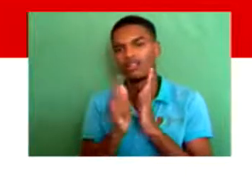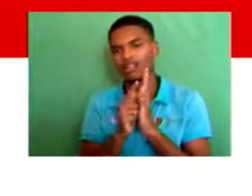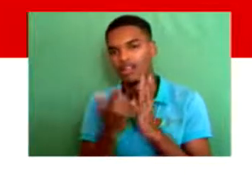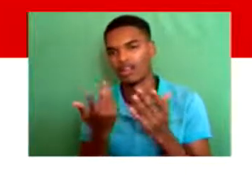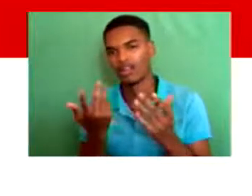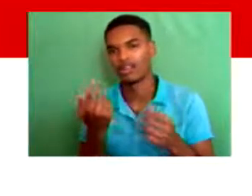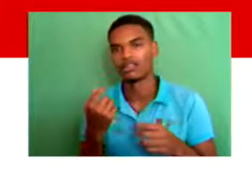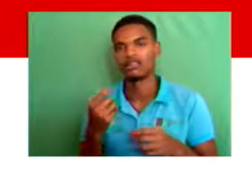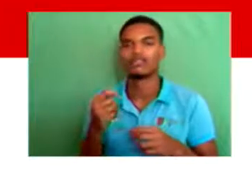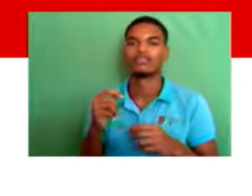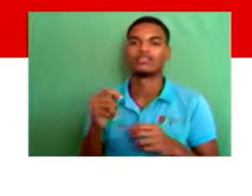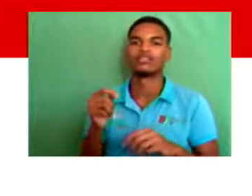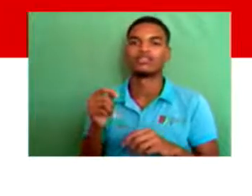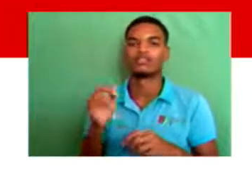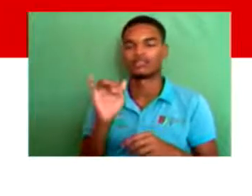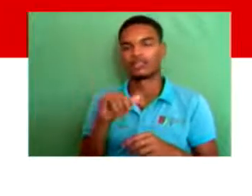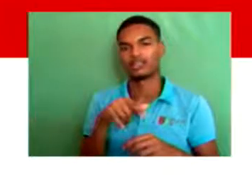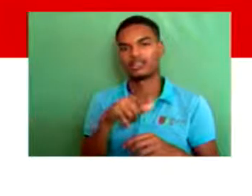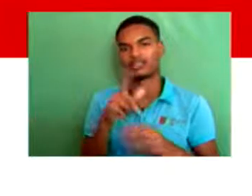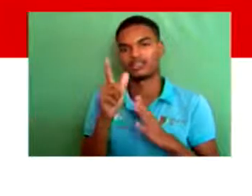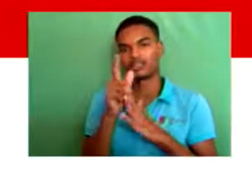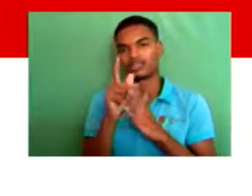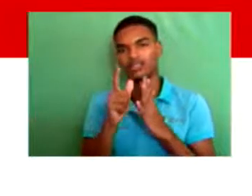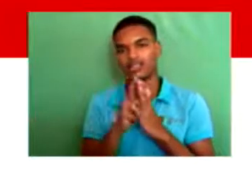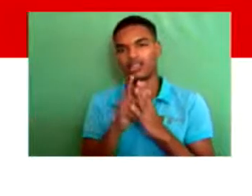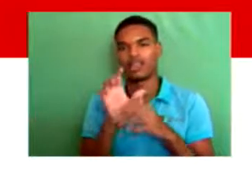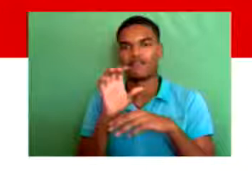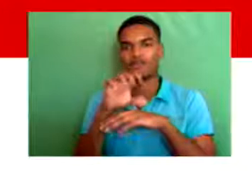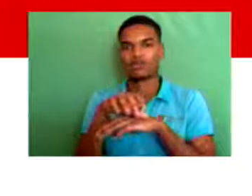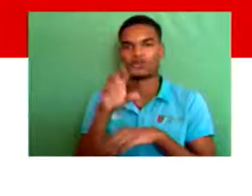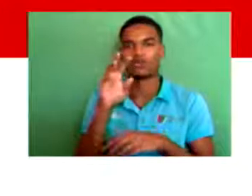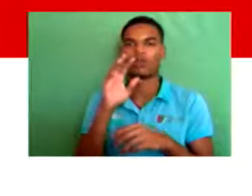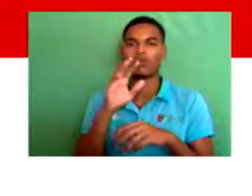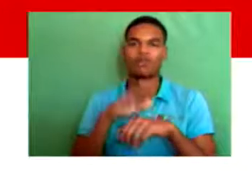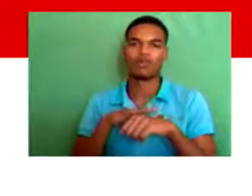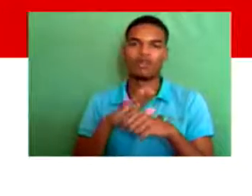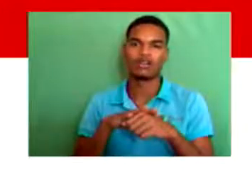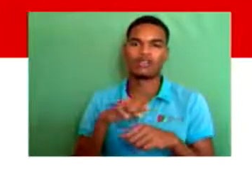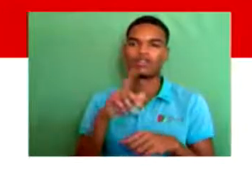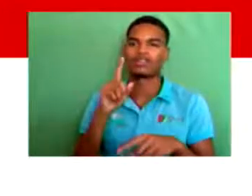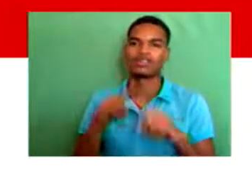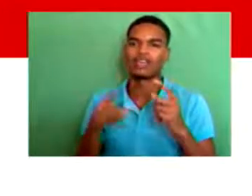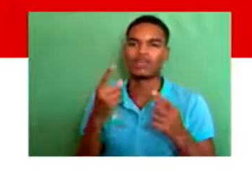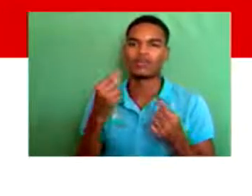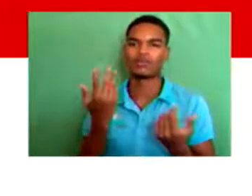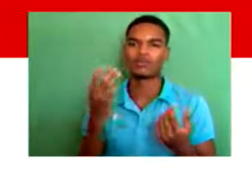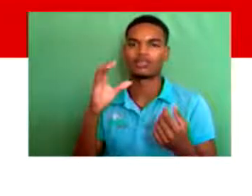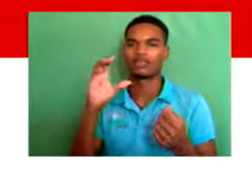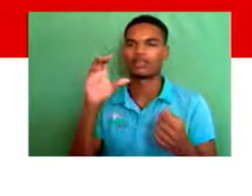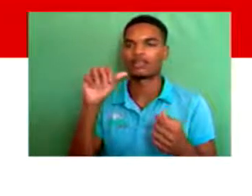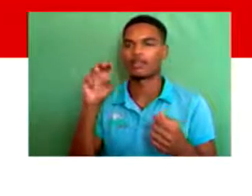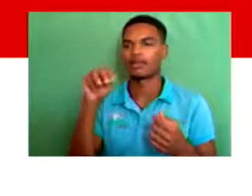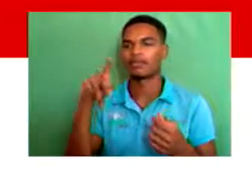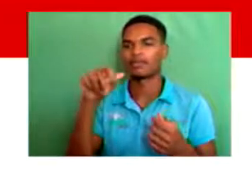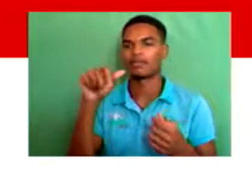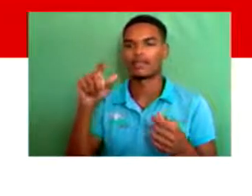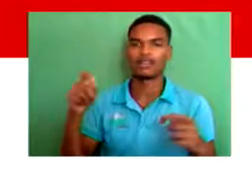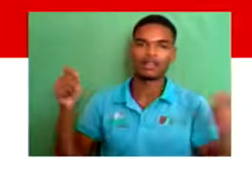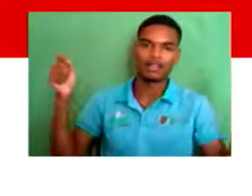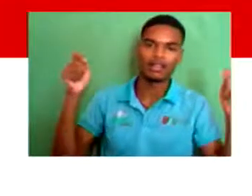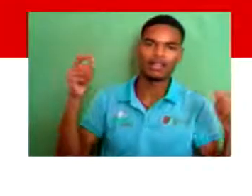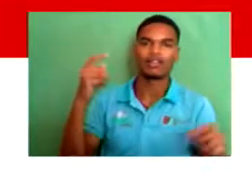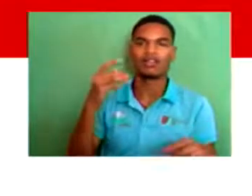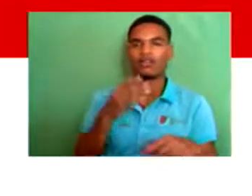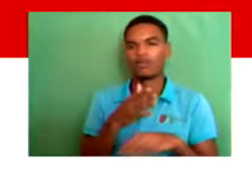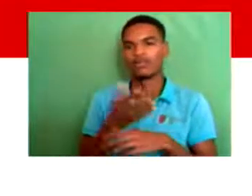designed also to keep spam messages out of the system. You can't do a campaign ad over the EAS, or you shouldn't. Sheriff got in trouble for that once in the US. They